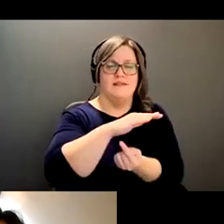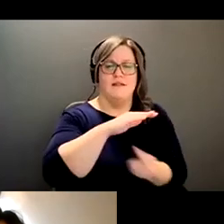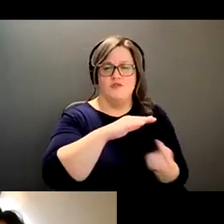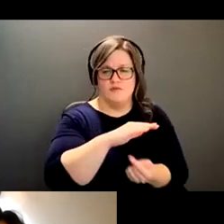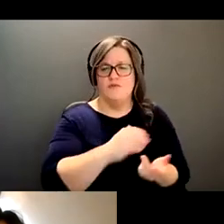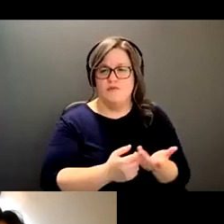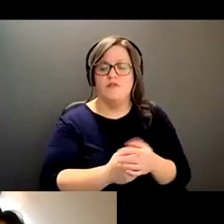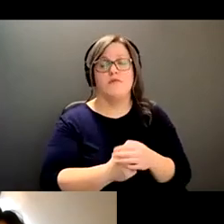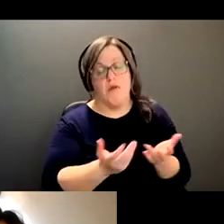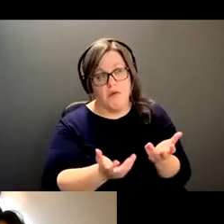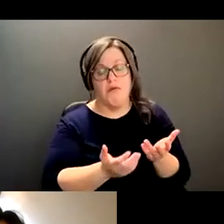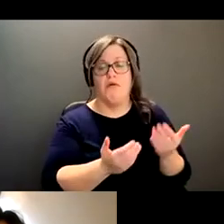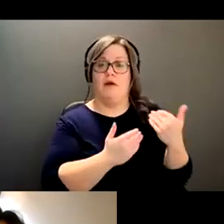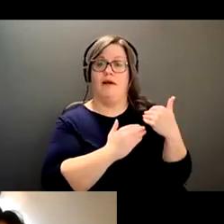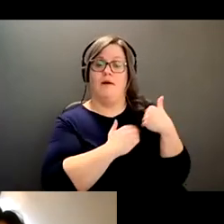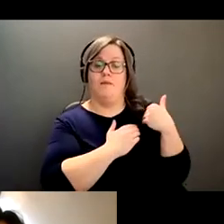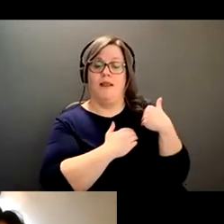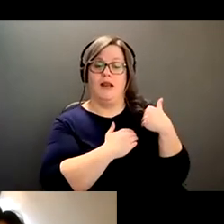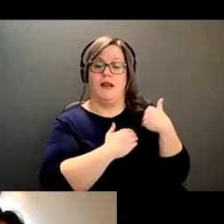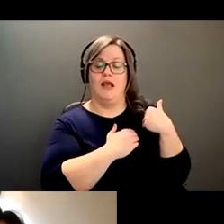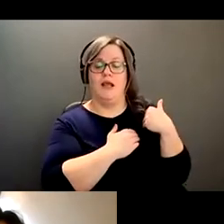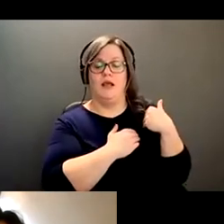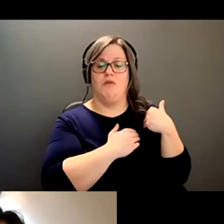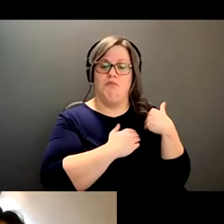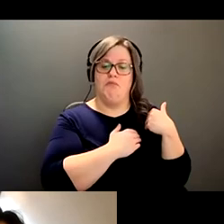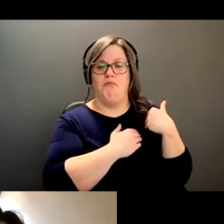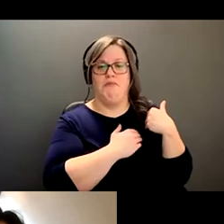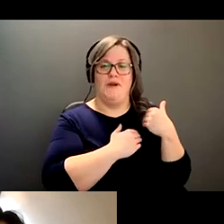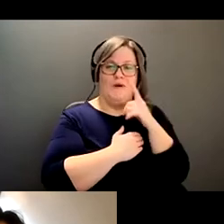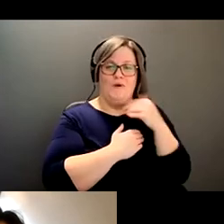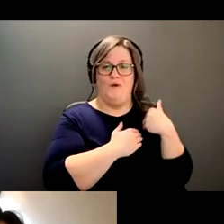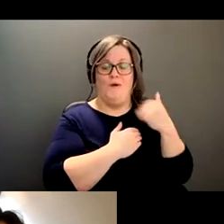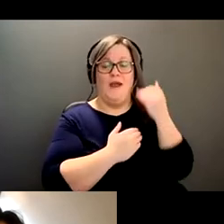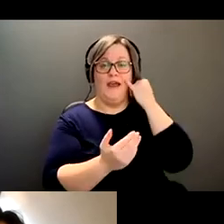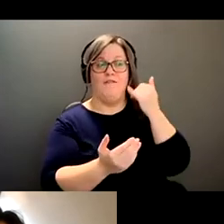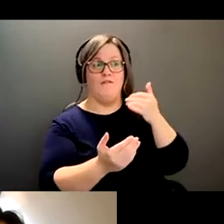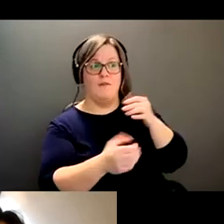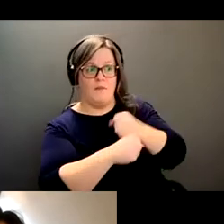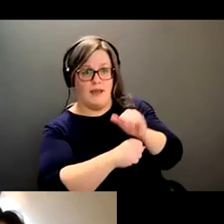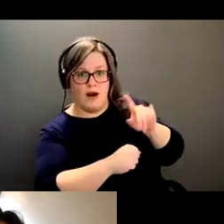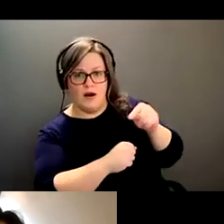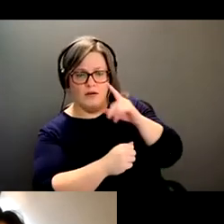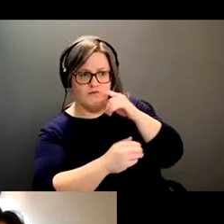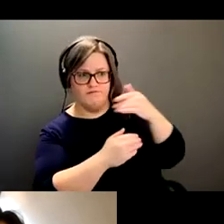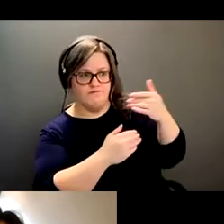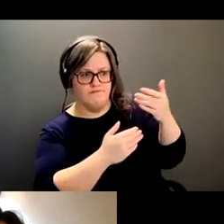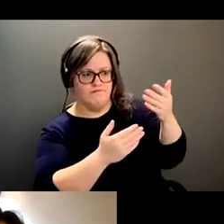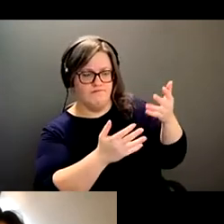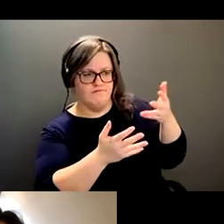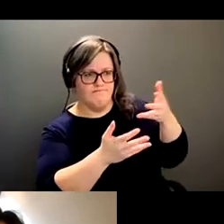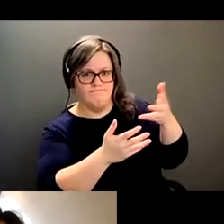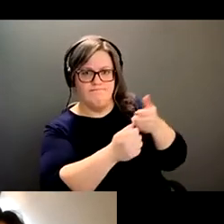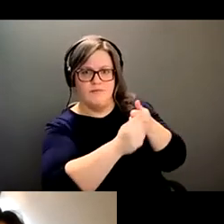it definitely brings up questions of accountability and who you should be responsive to. But I think it also opens up new